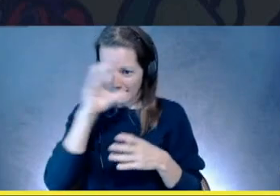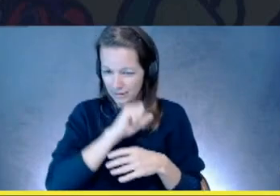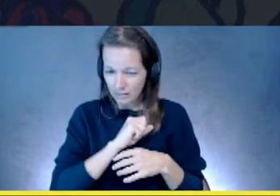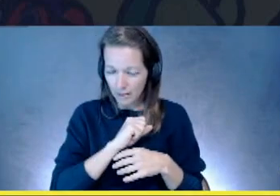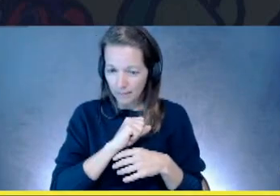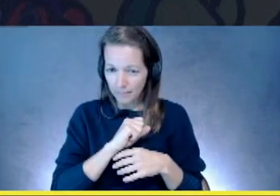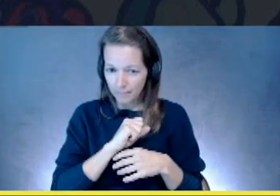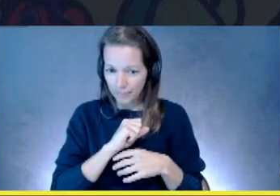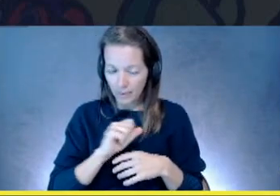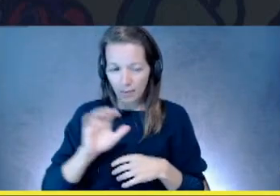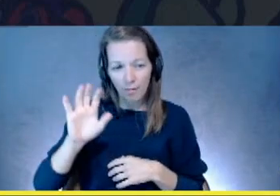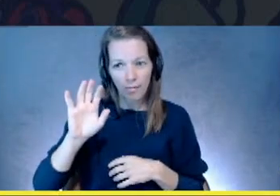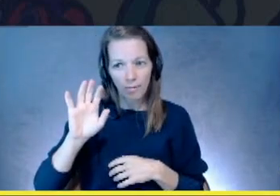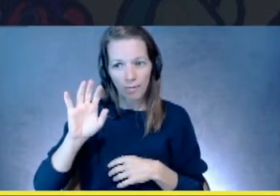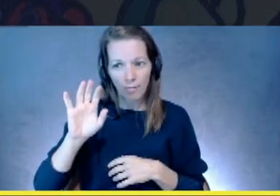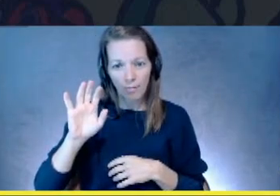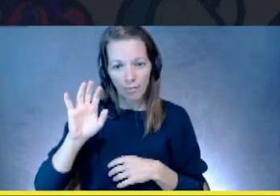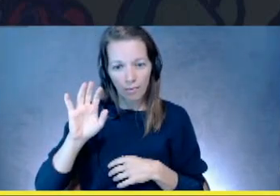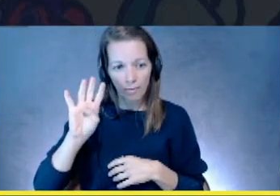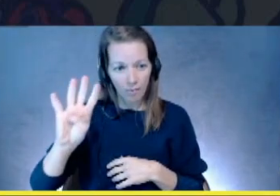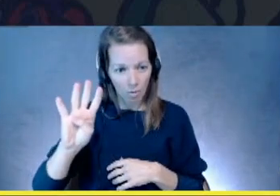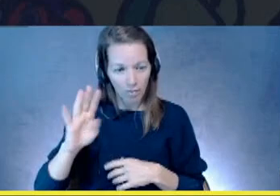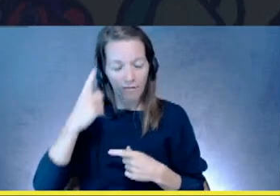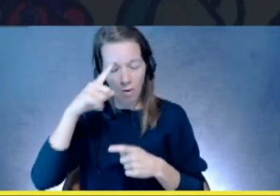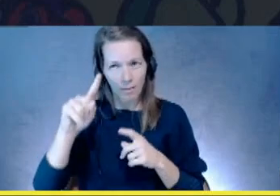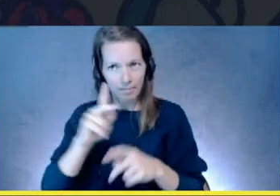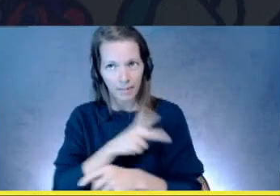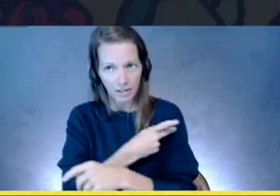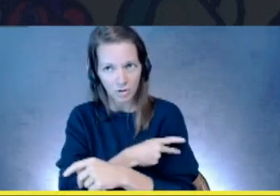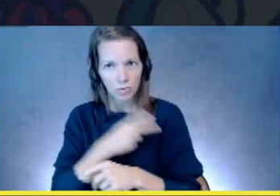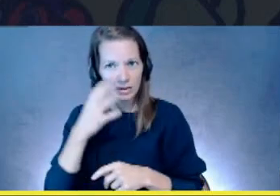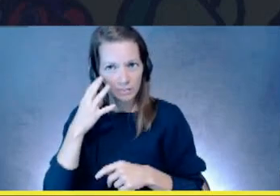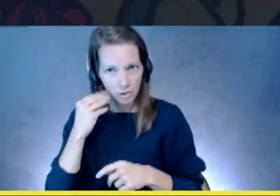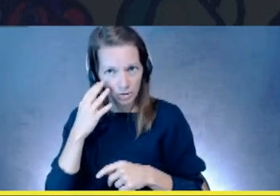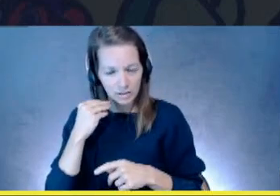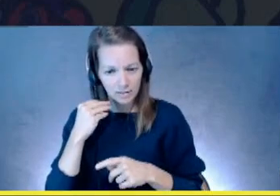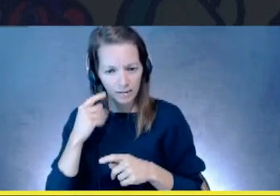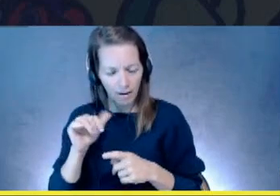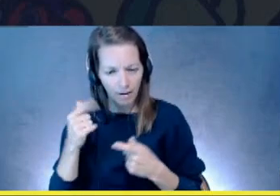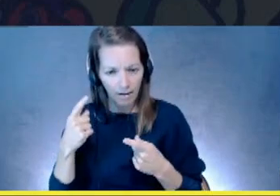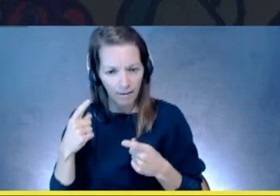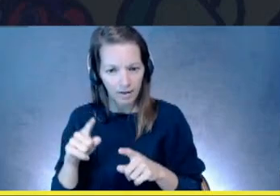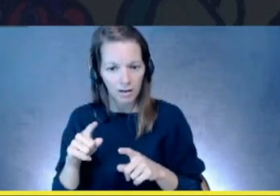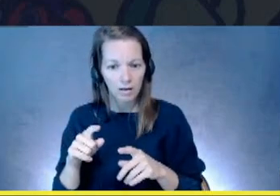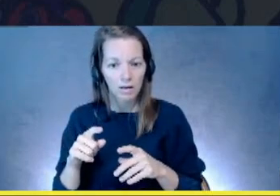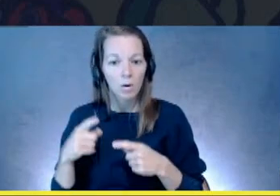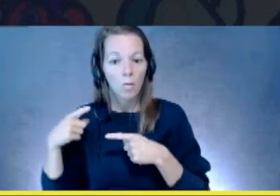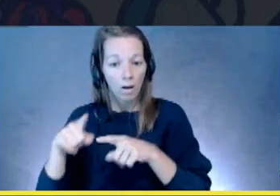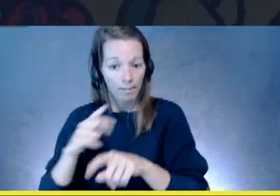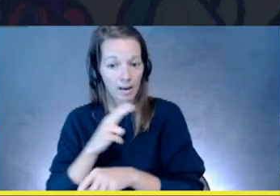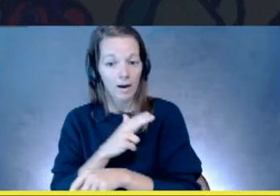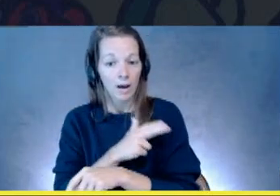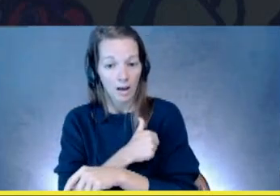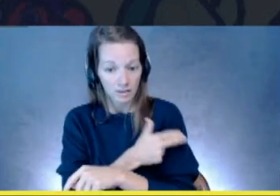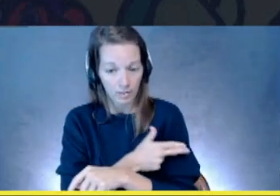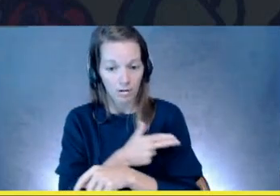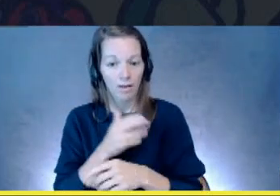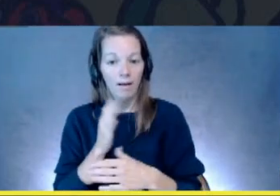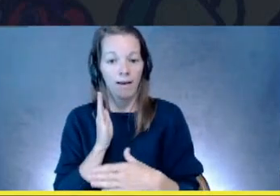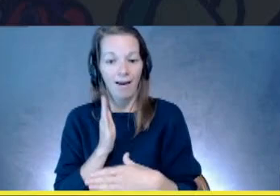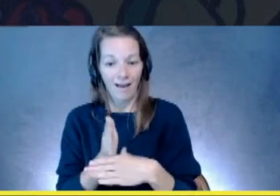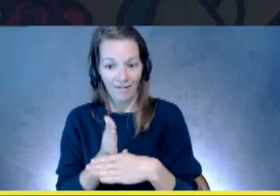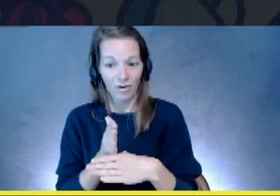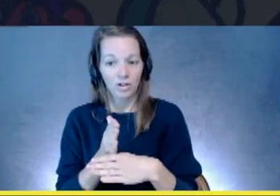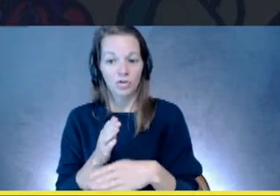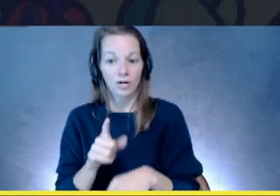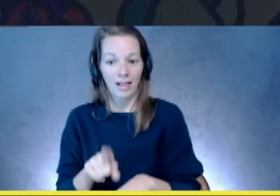for patients that experience a patient safety event while being hospitalized, average length of stay increases by up